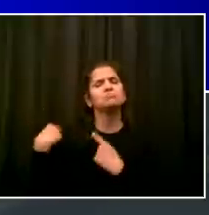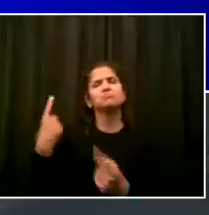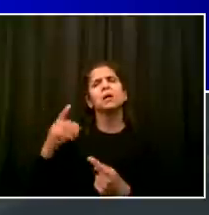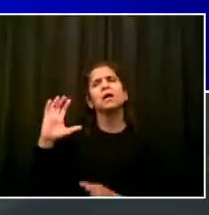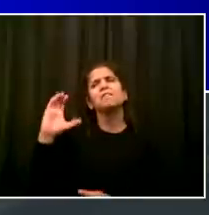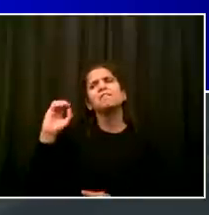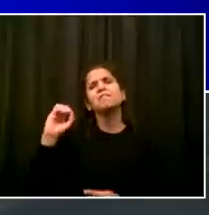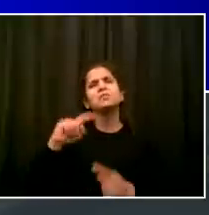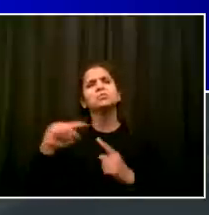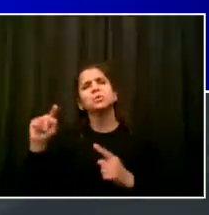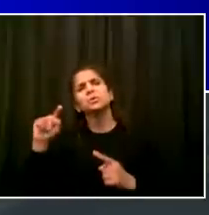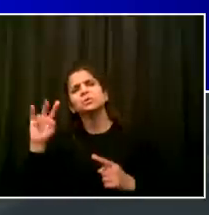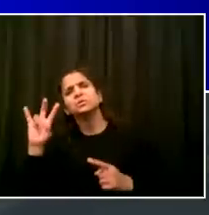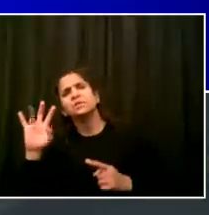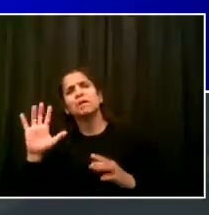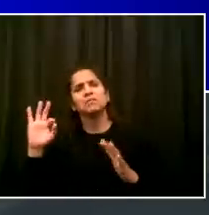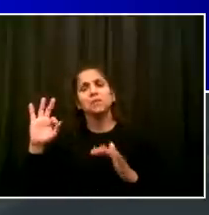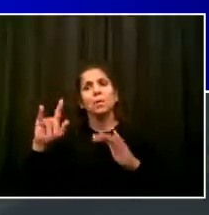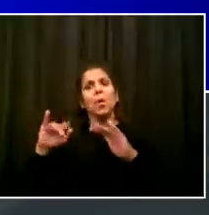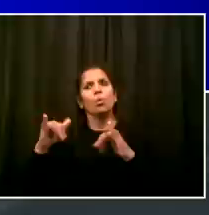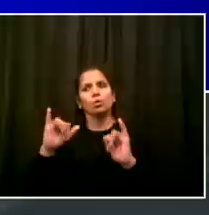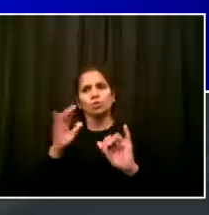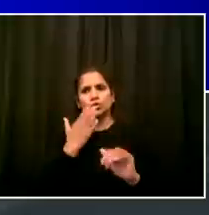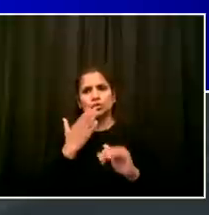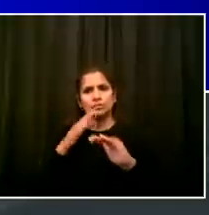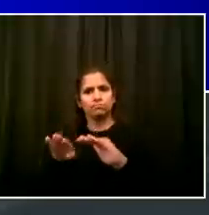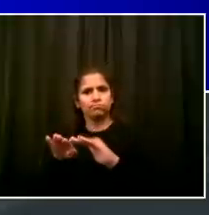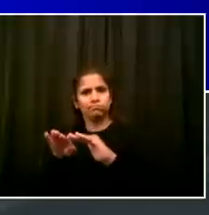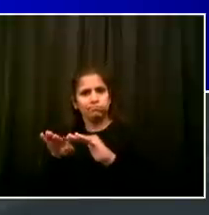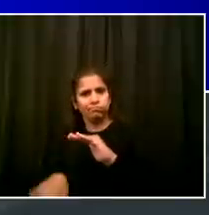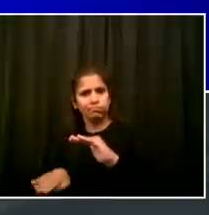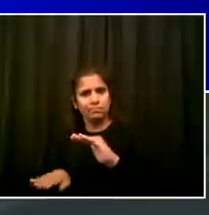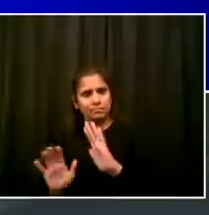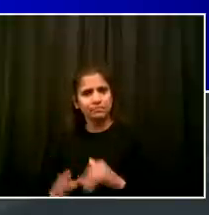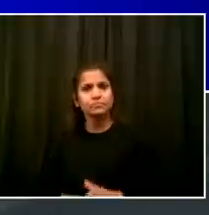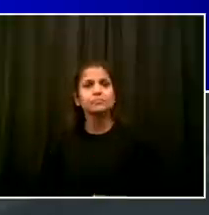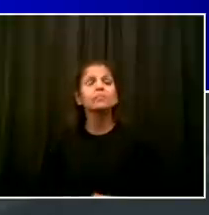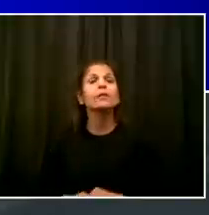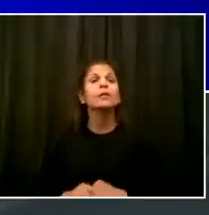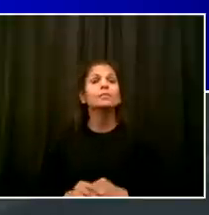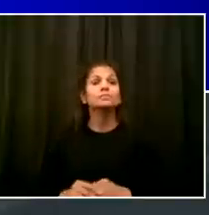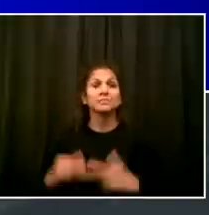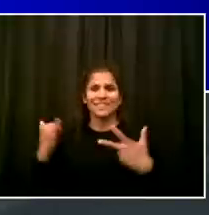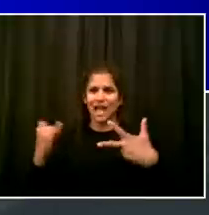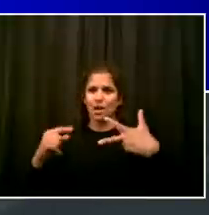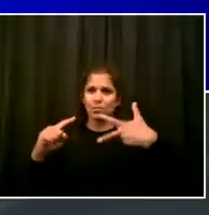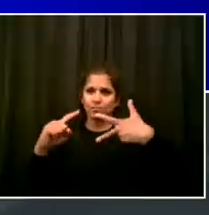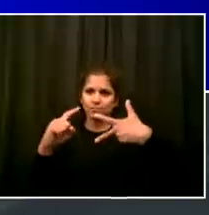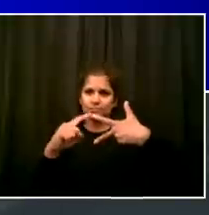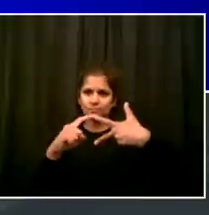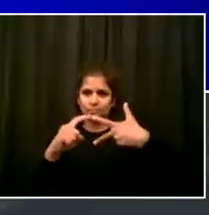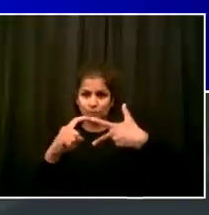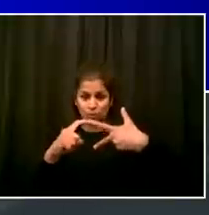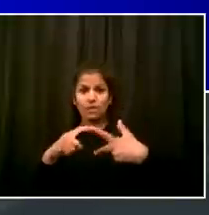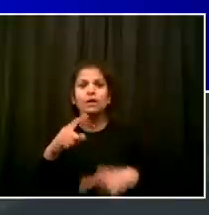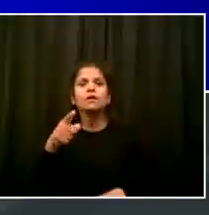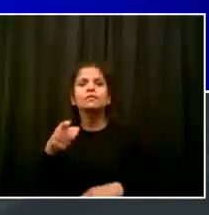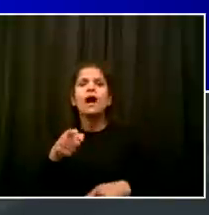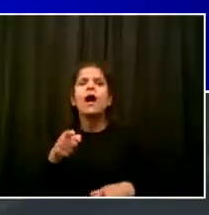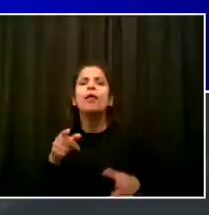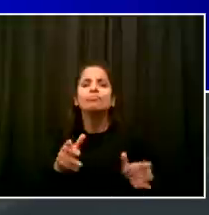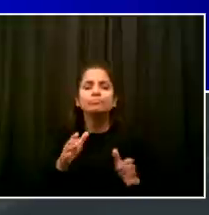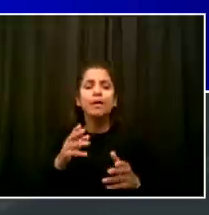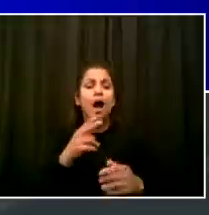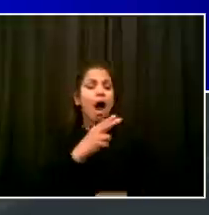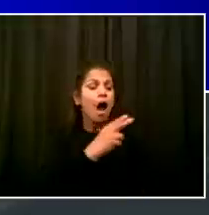that gives us that entry to the next phase. Let's talk about number two, daily number of people in health and hospitals, ICUs. So